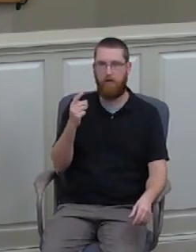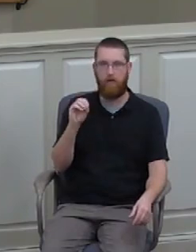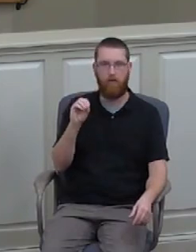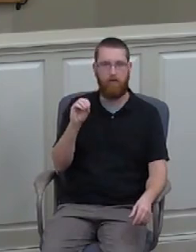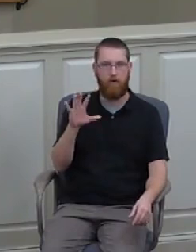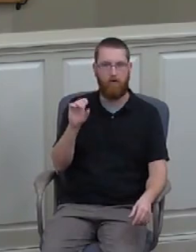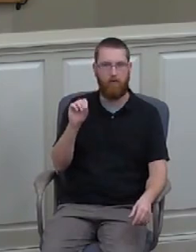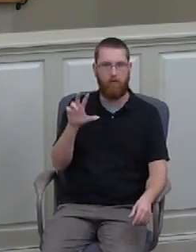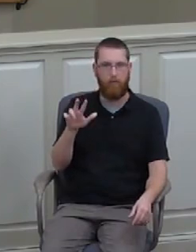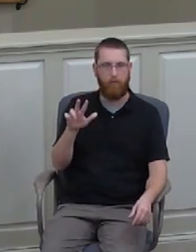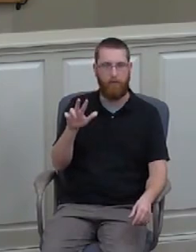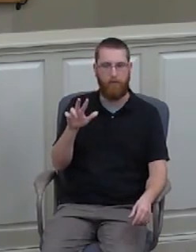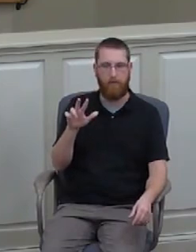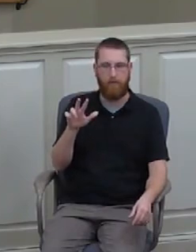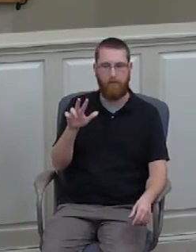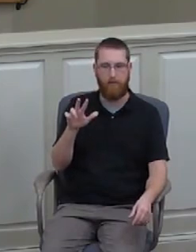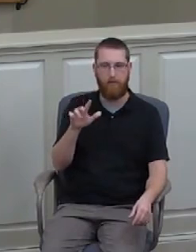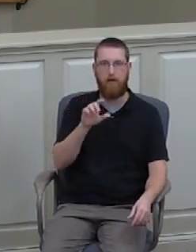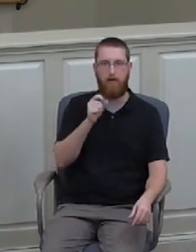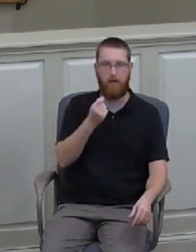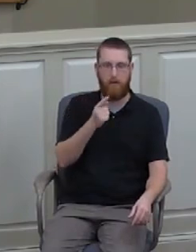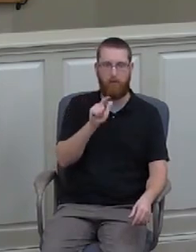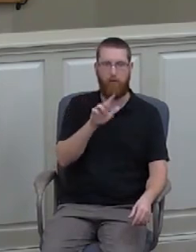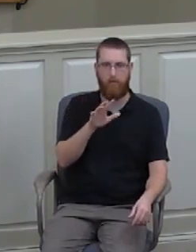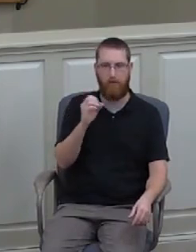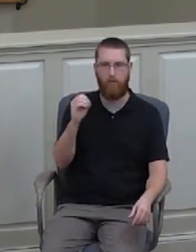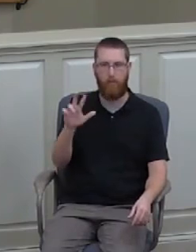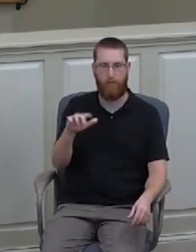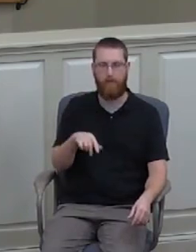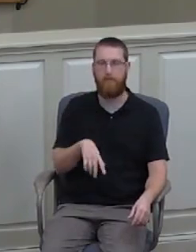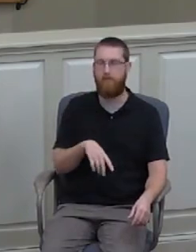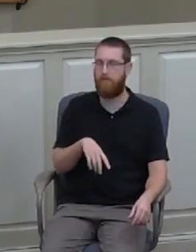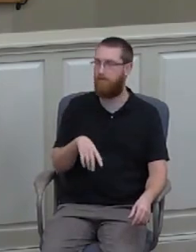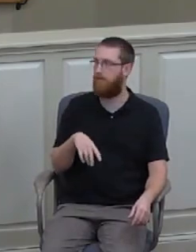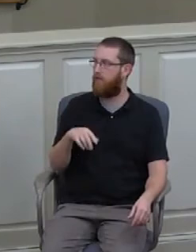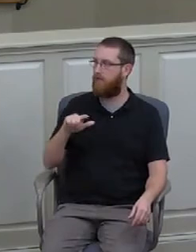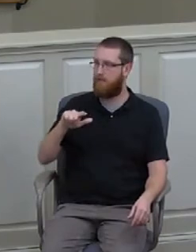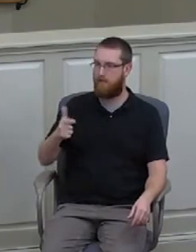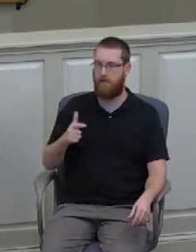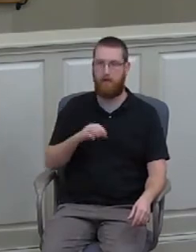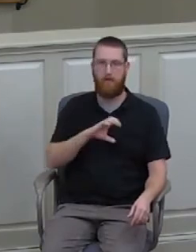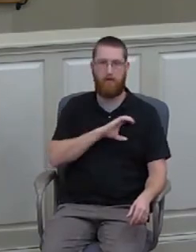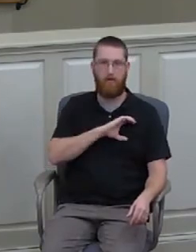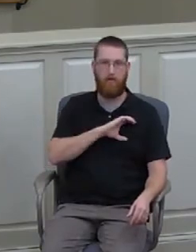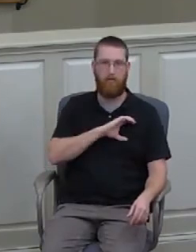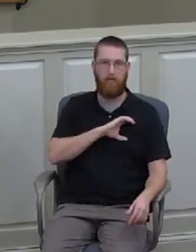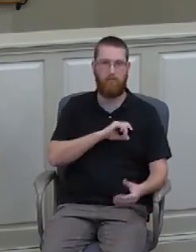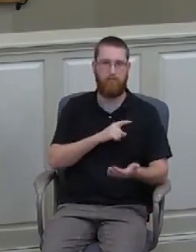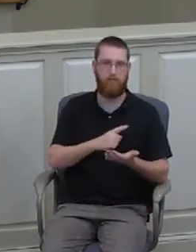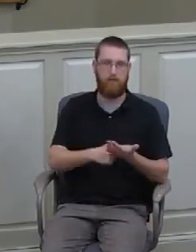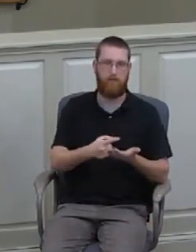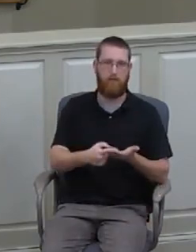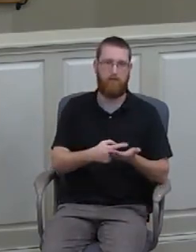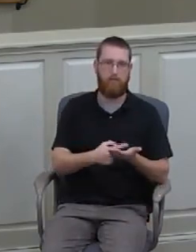2019-11-2503. Thank you, Commissioner Atkins. Is there a second? Second. Thank you, Commissioner Cottle. We're in discussion.